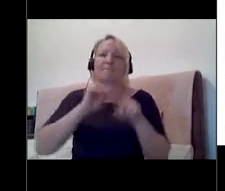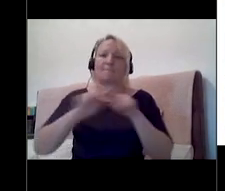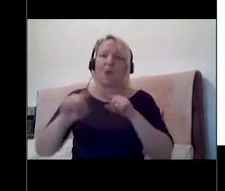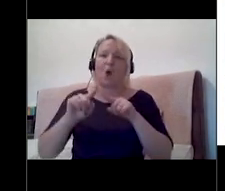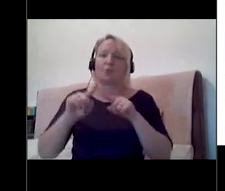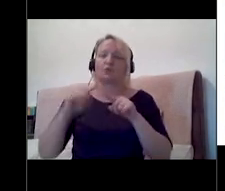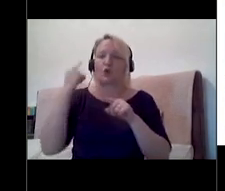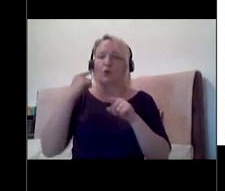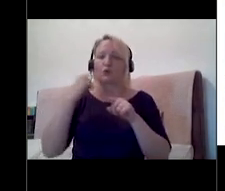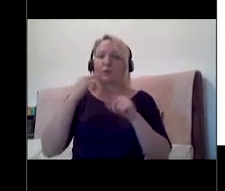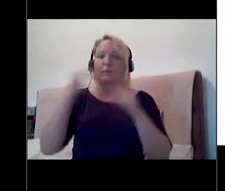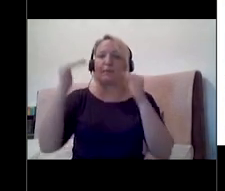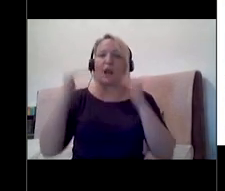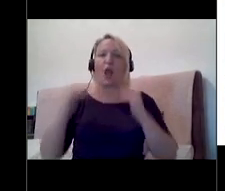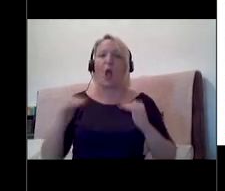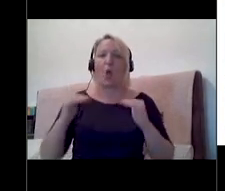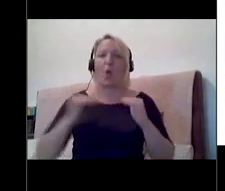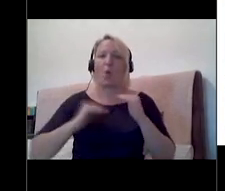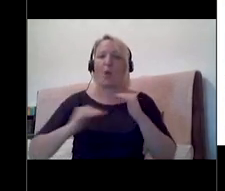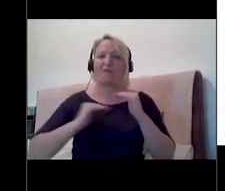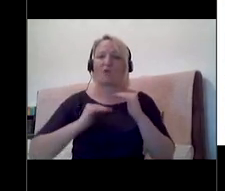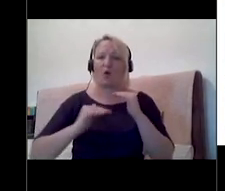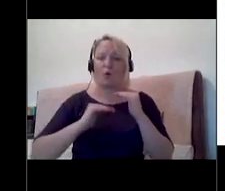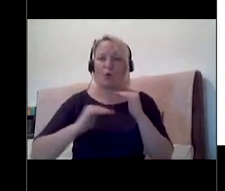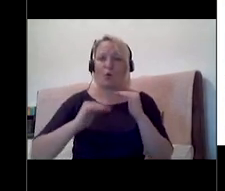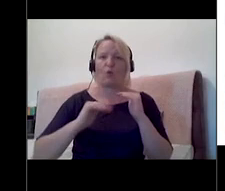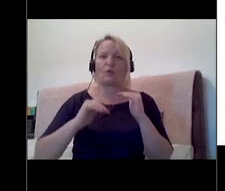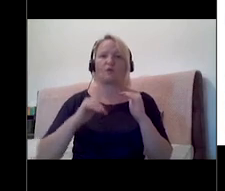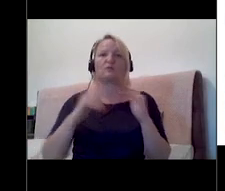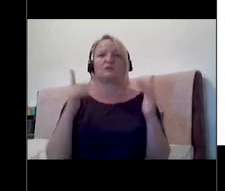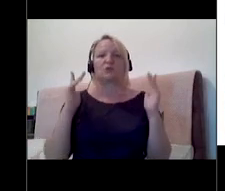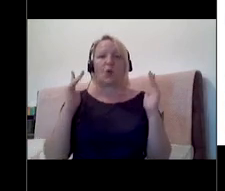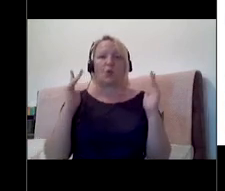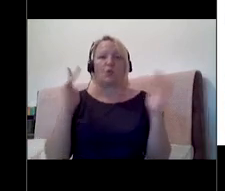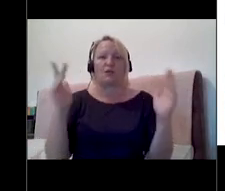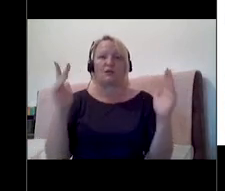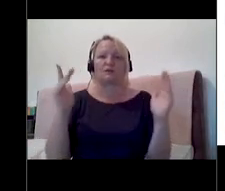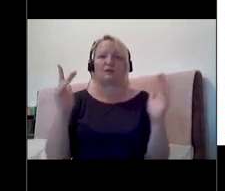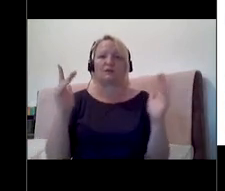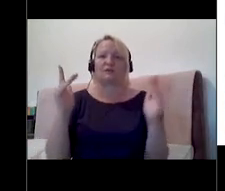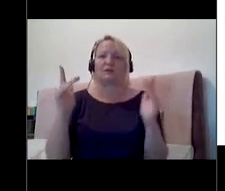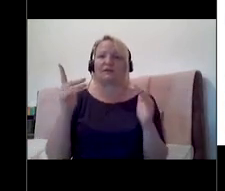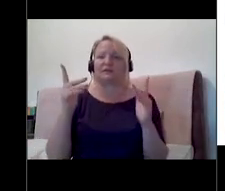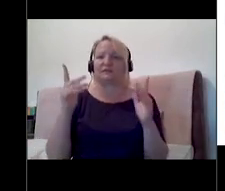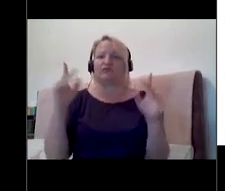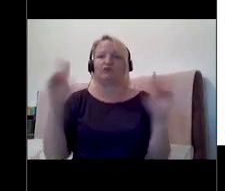cutting, which provides screening of the road and reduces both the noise and the visual impacts.